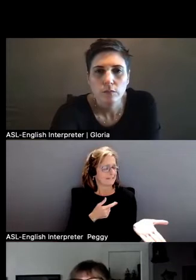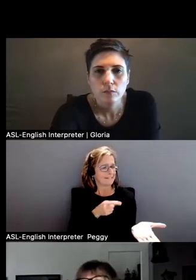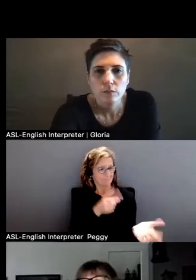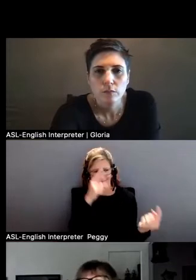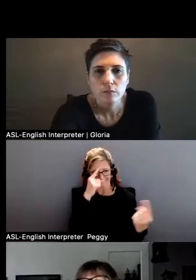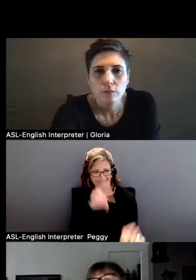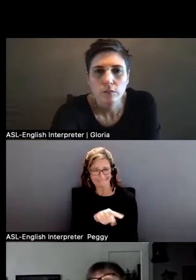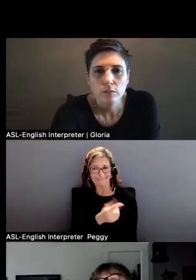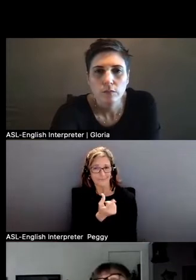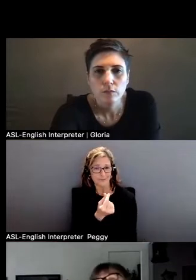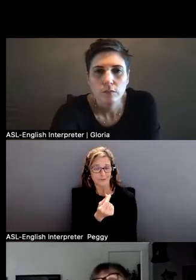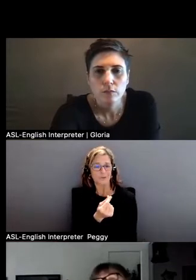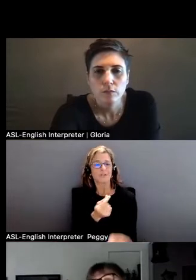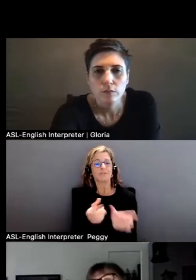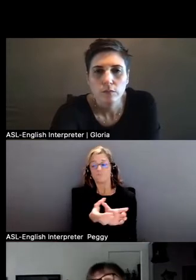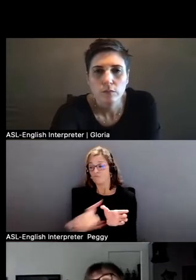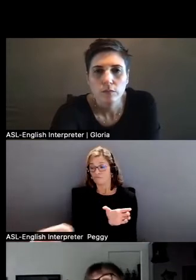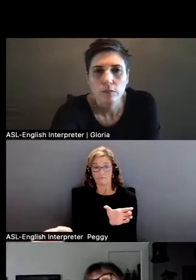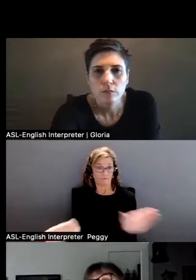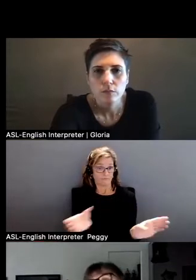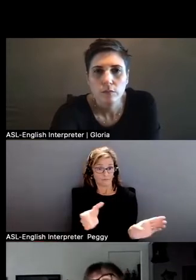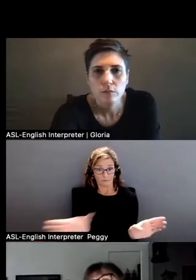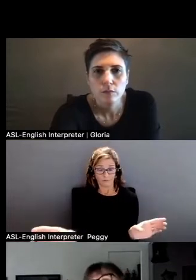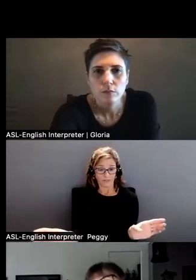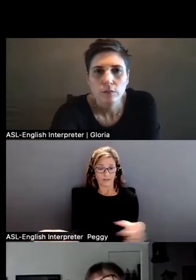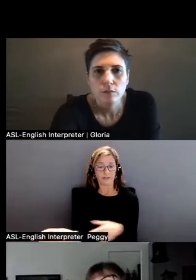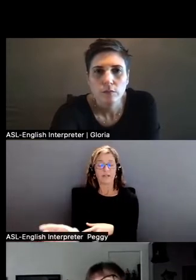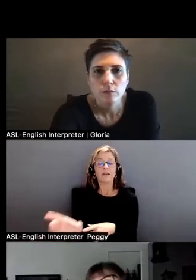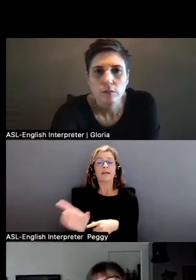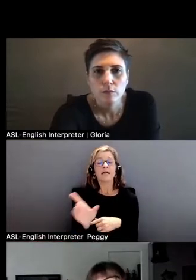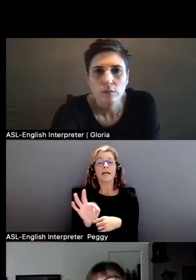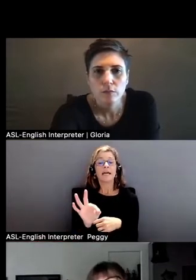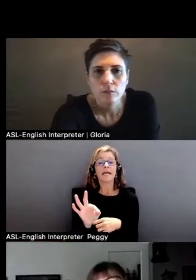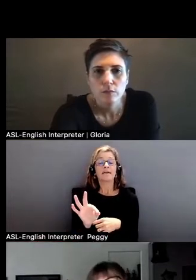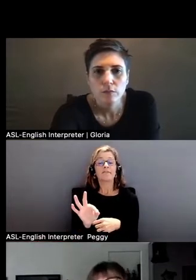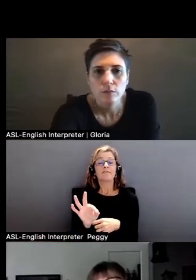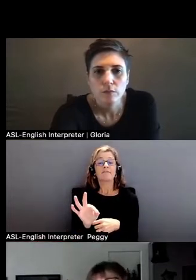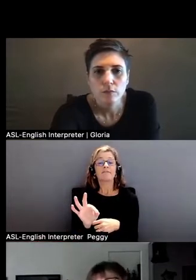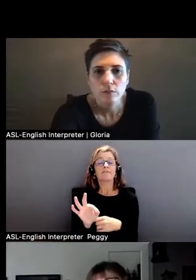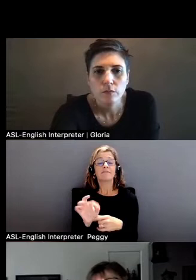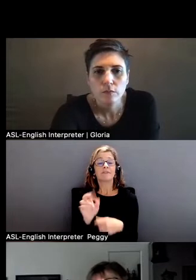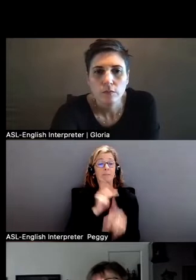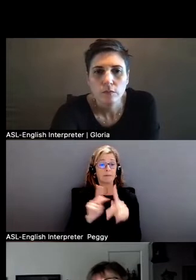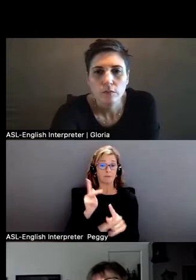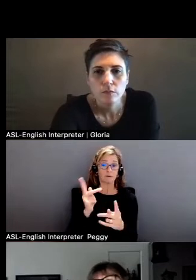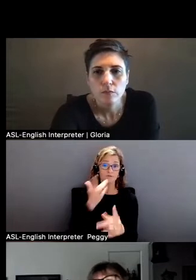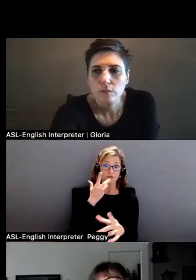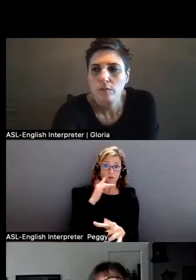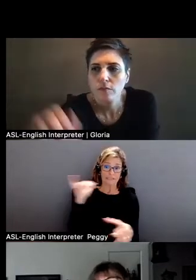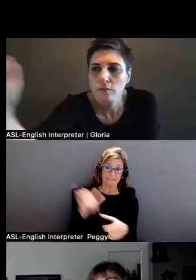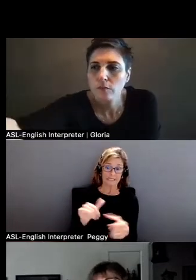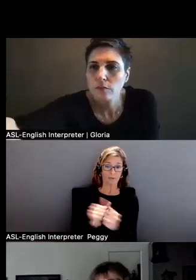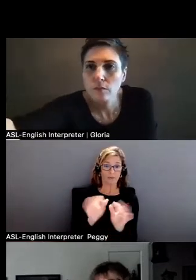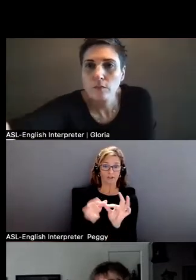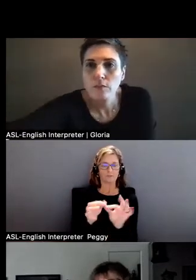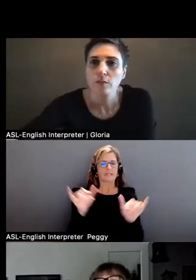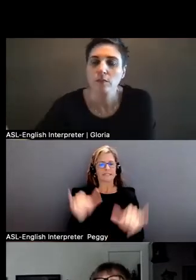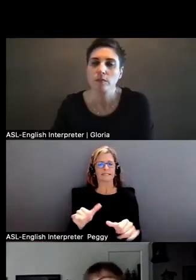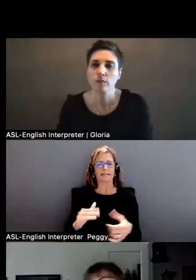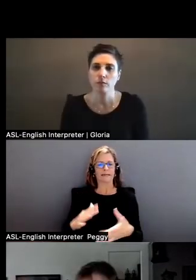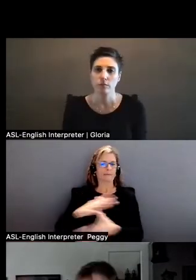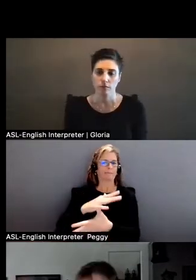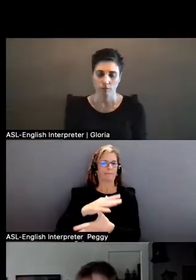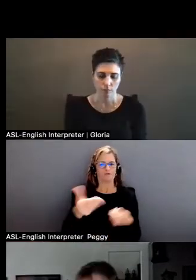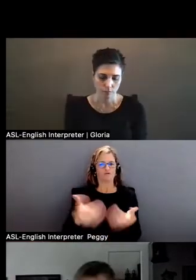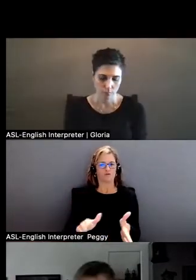same thing. So if people are using the ASL interpretation, to stay in this room. So even if you